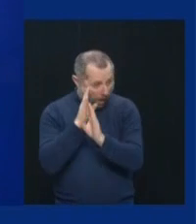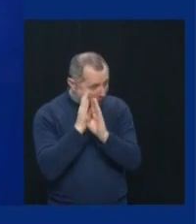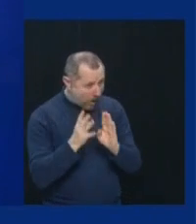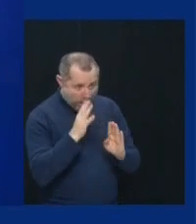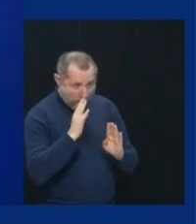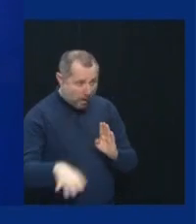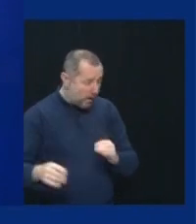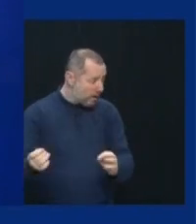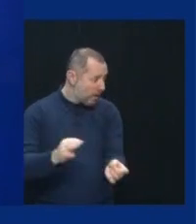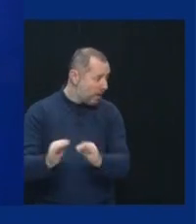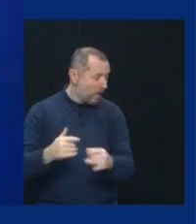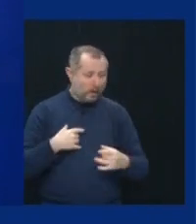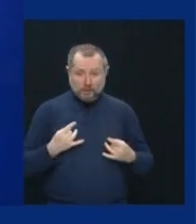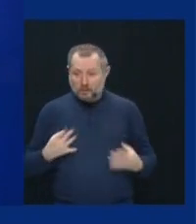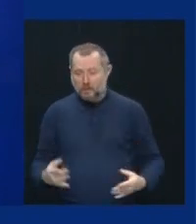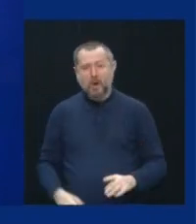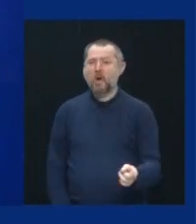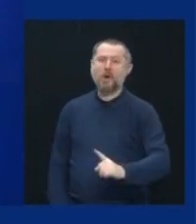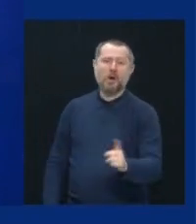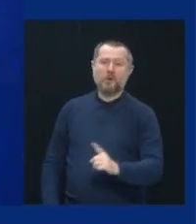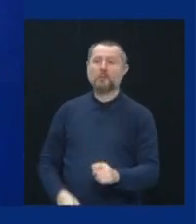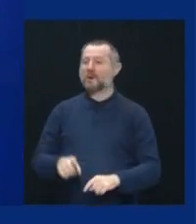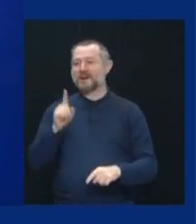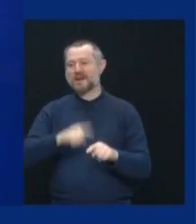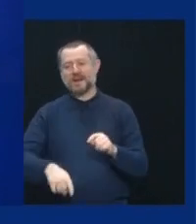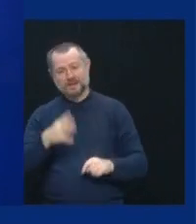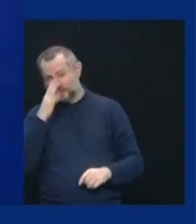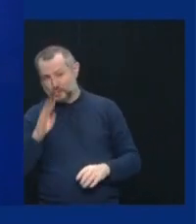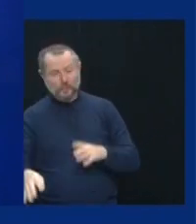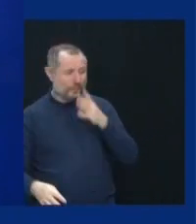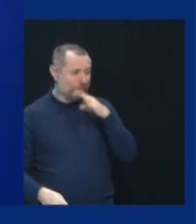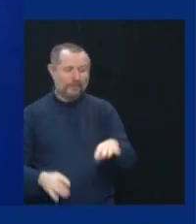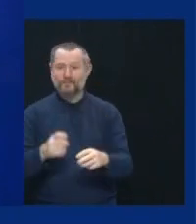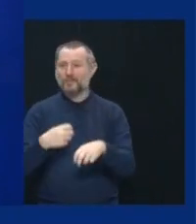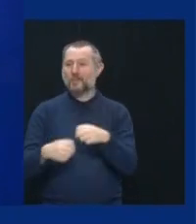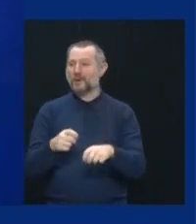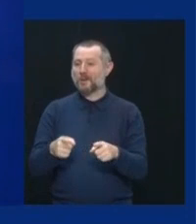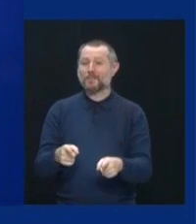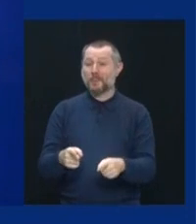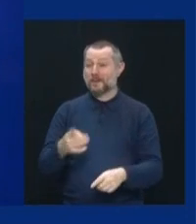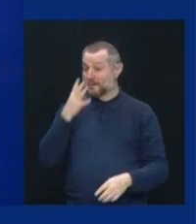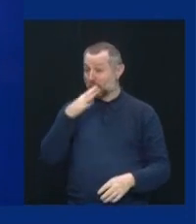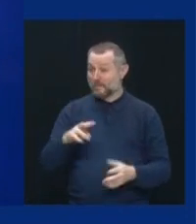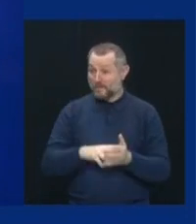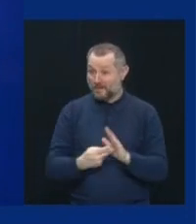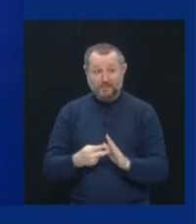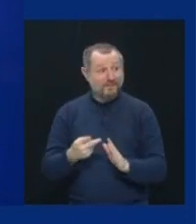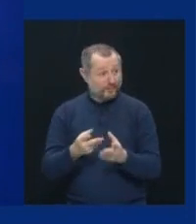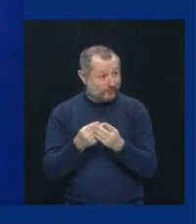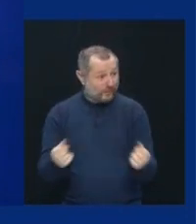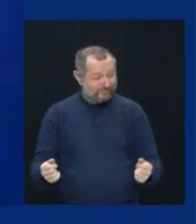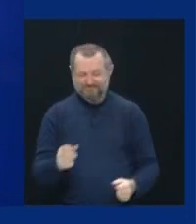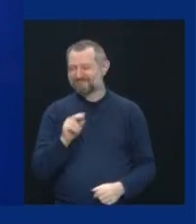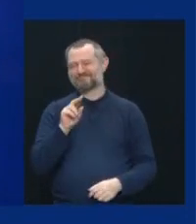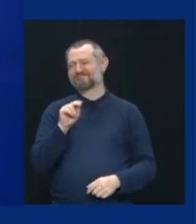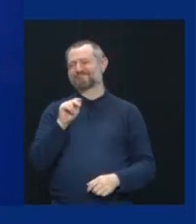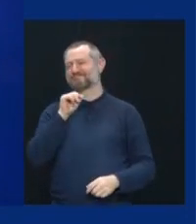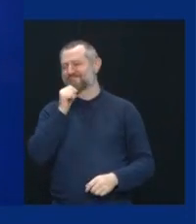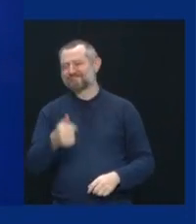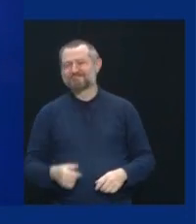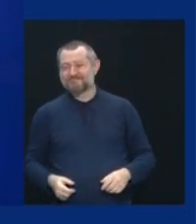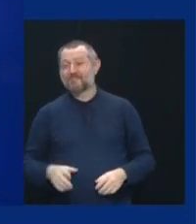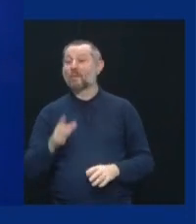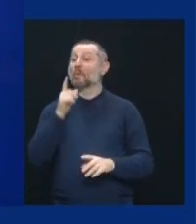never solve the problem. That is true in life, and that is true in society, and that is true in government. So put people at the